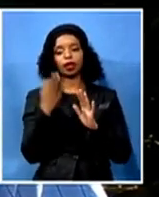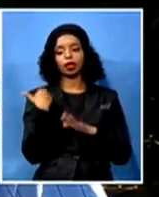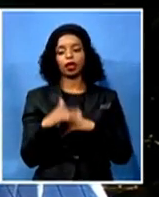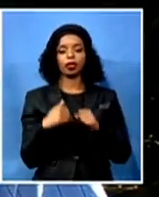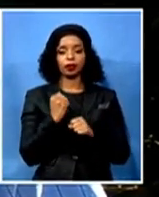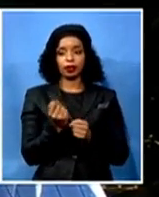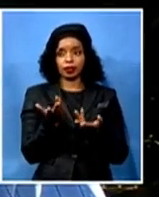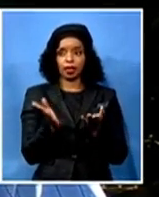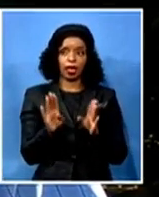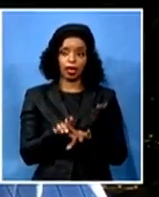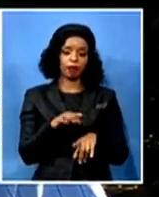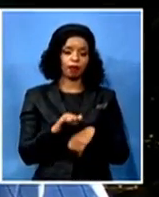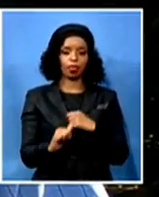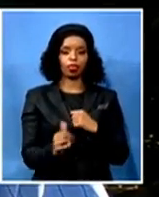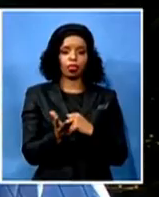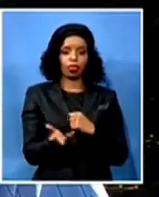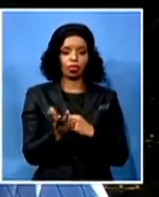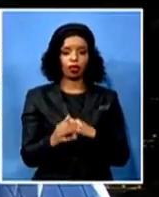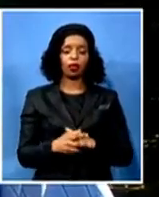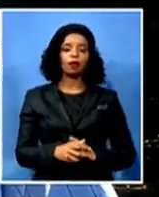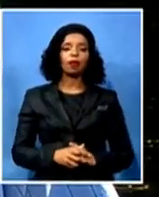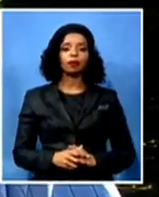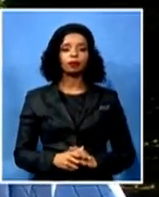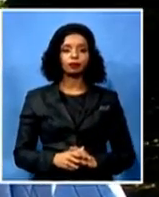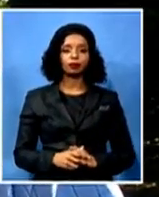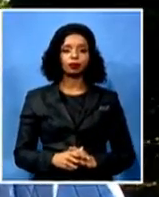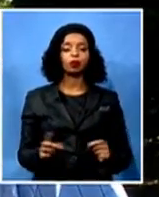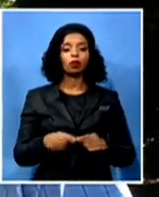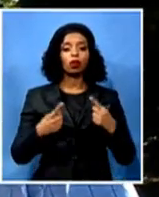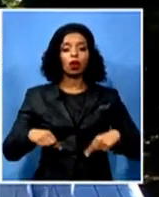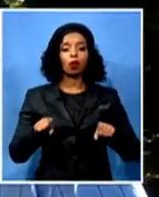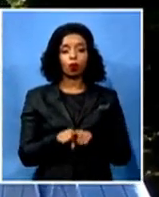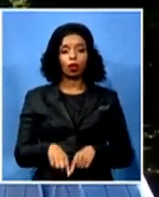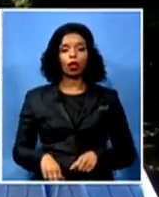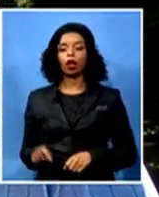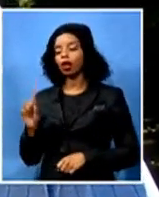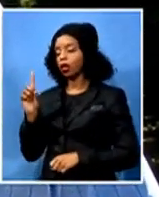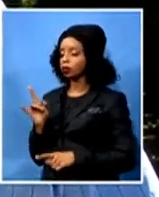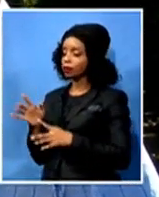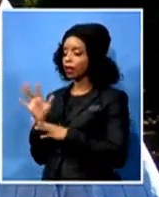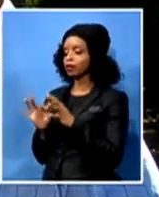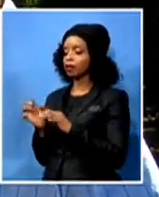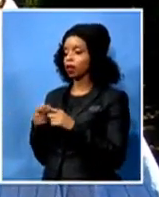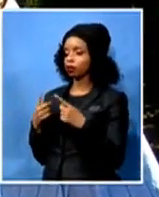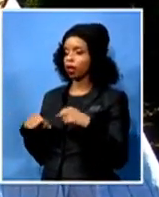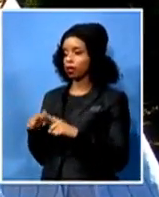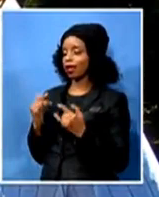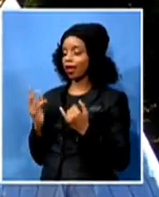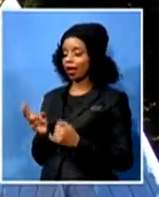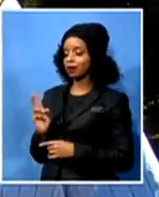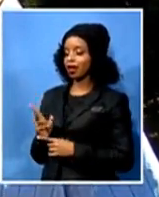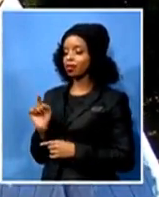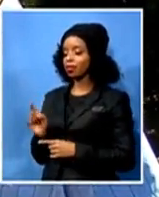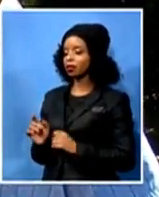We do expect that. And explain to us again the extraction process from Ebenezer Dam as